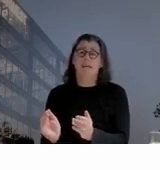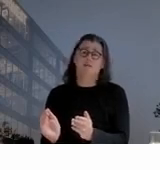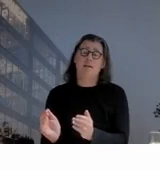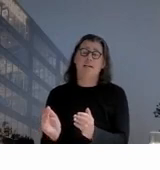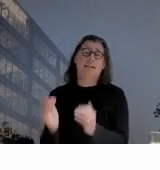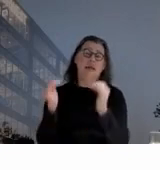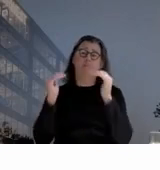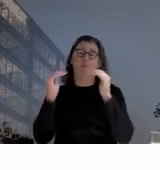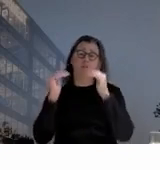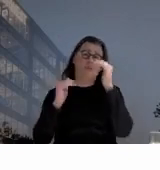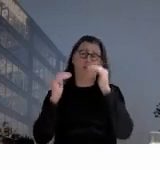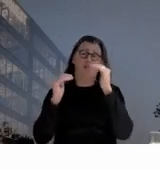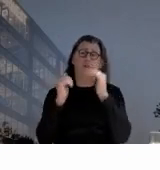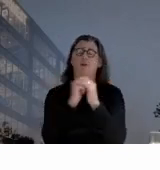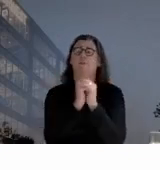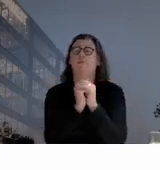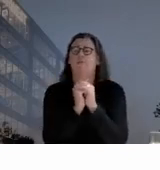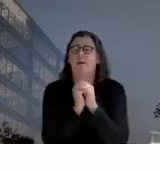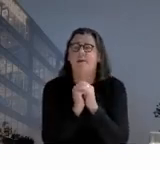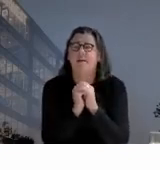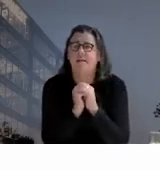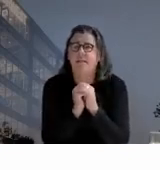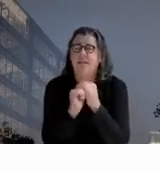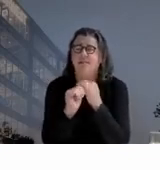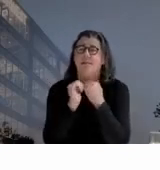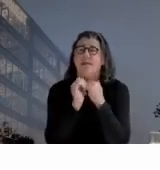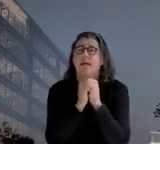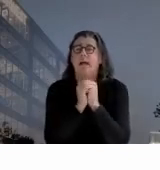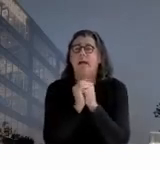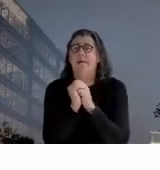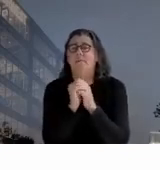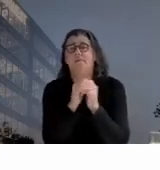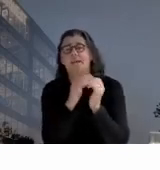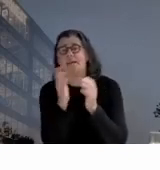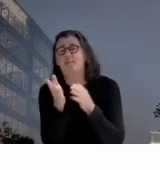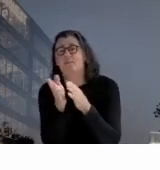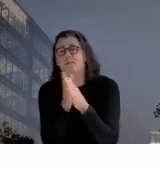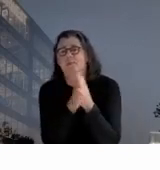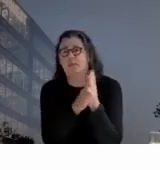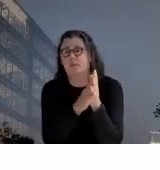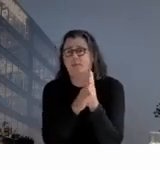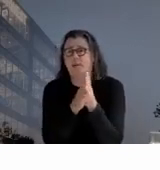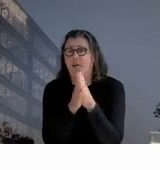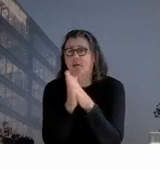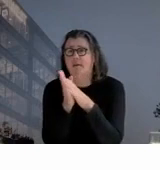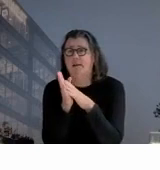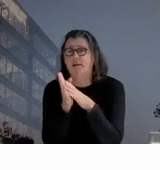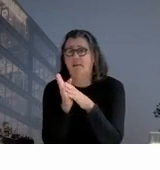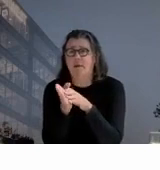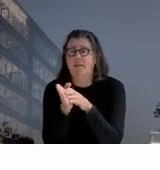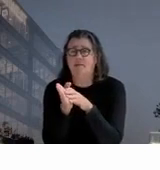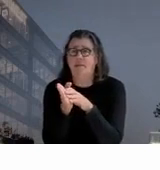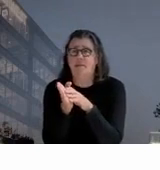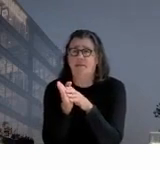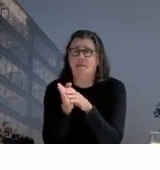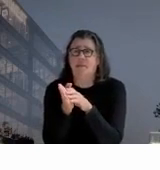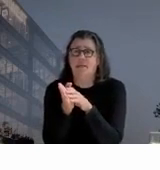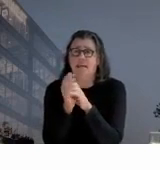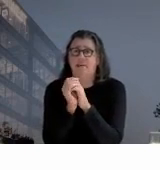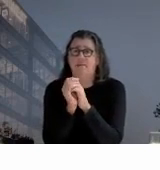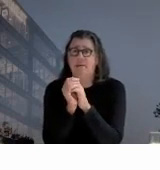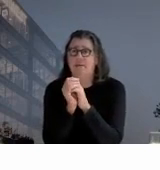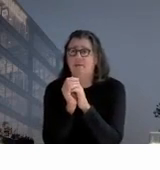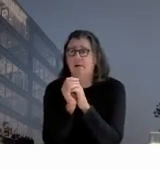that's in that is really the gap between those 2 numbers rather than anything else. The next one with the double circle around it is Bay Street. So